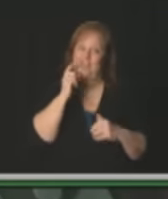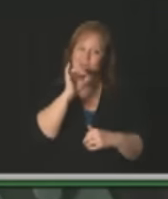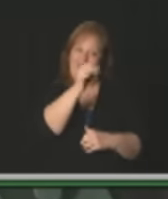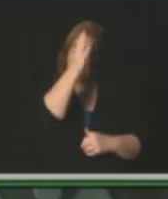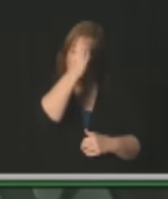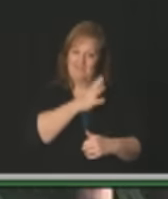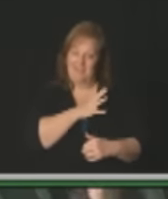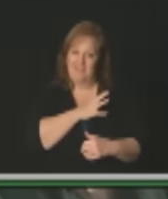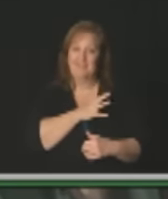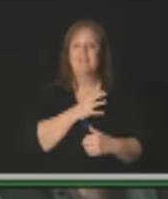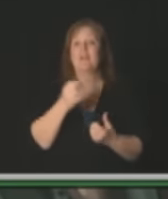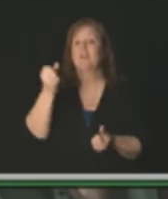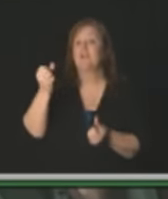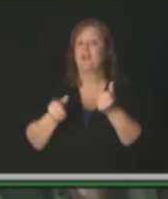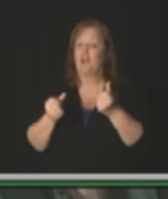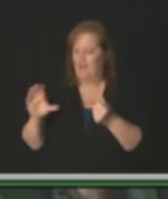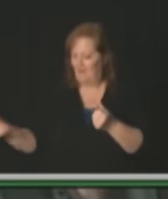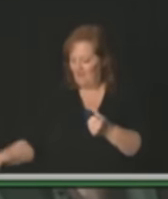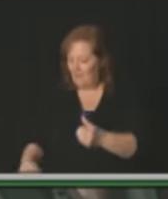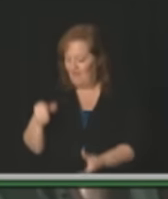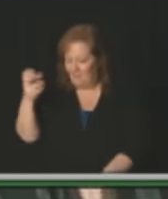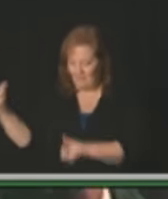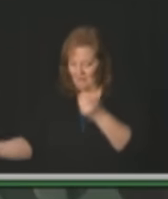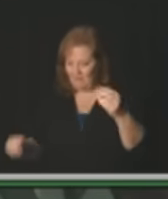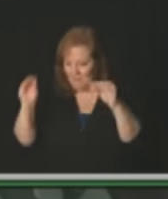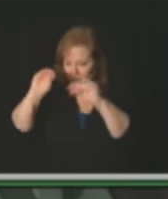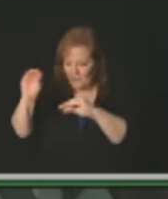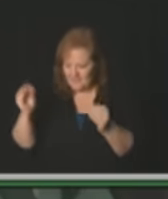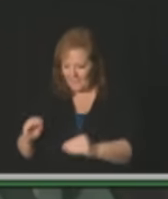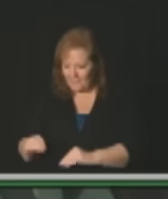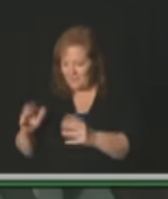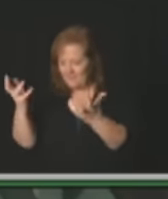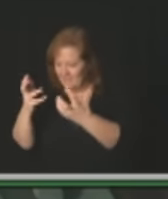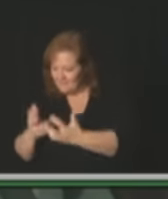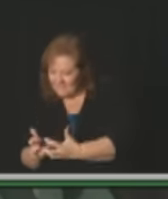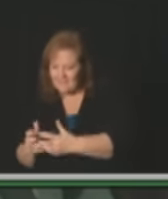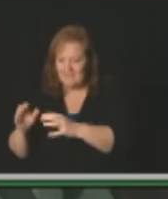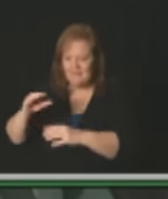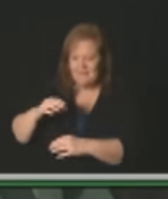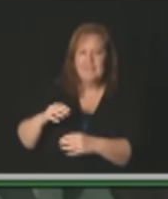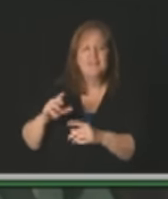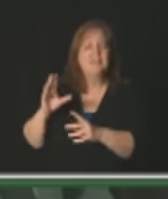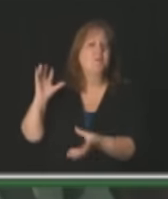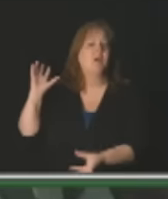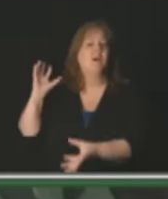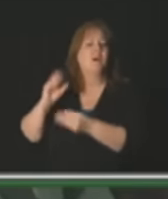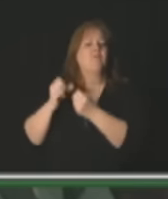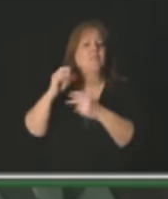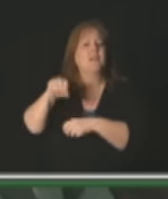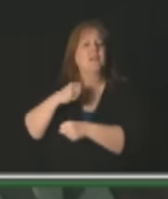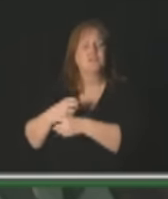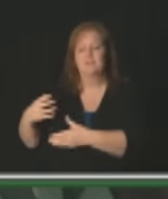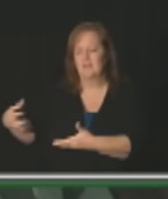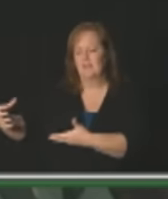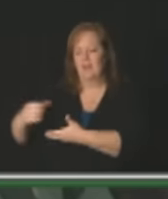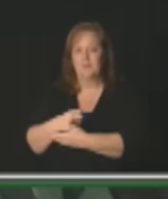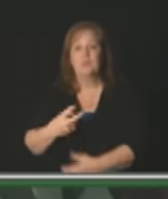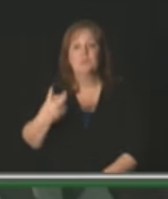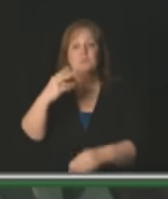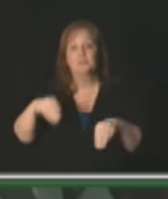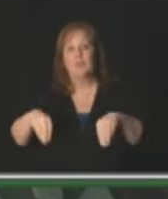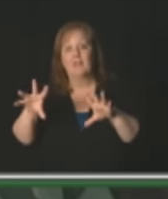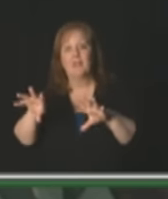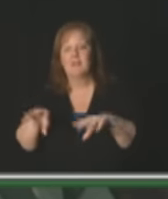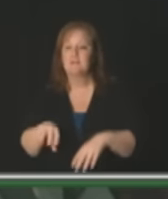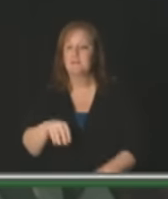When he went to put the car together, it had been assembled over many years, or the parts had been gathered over many years. It turned out he had two headlights on one